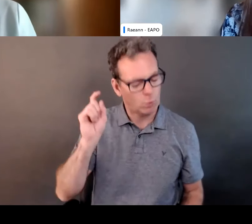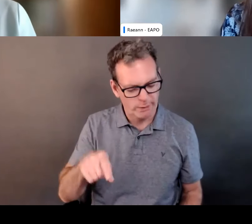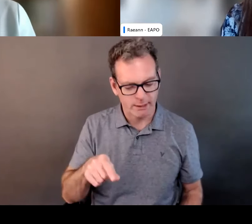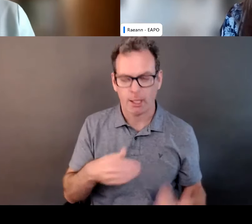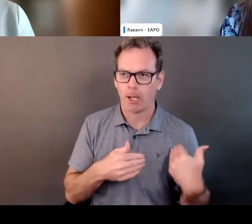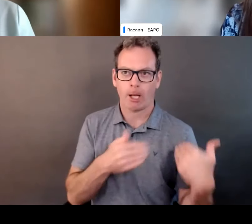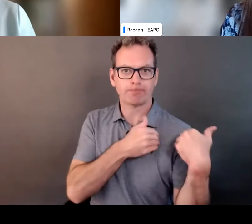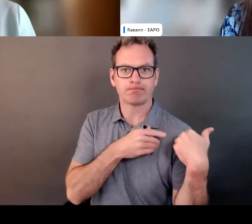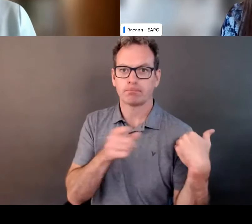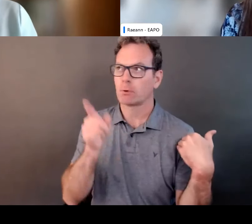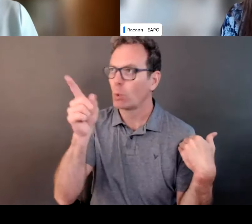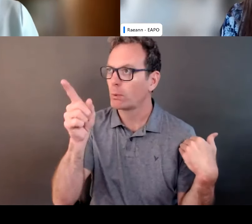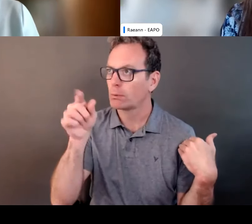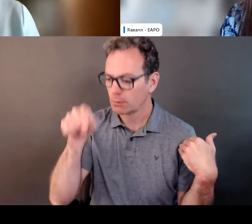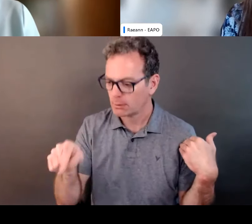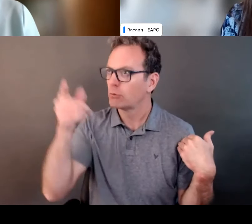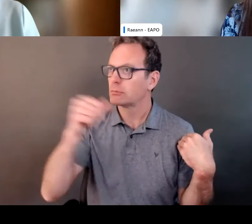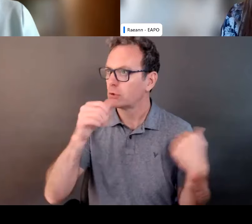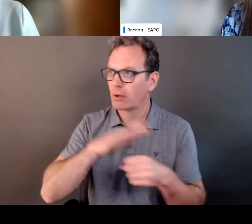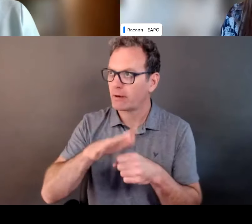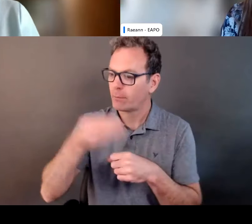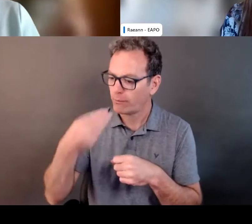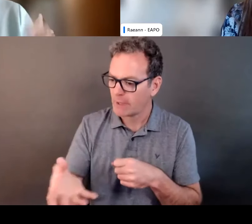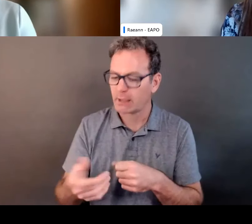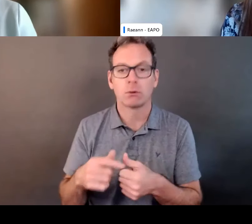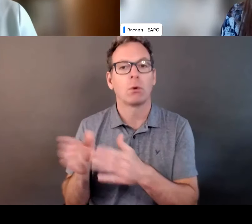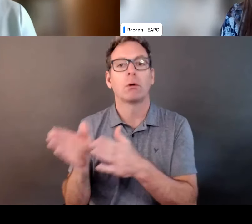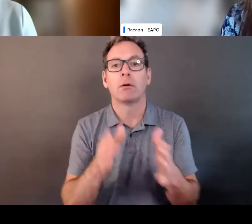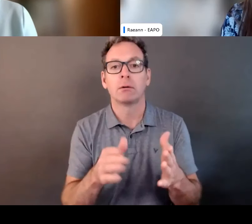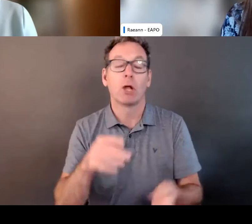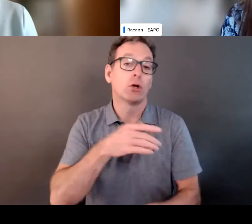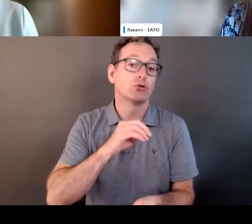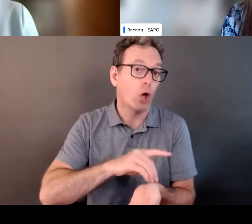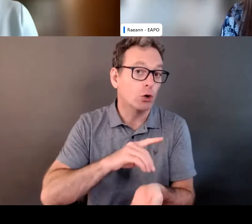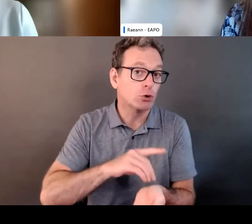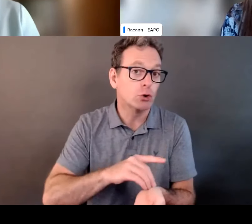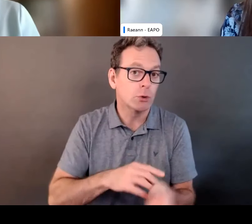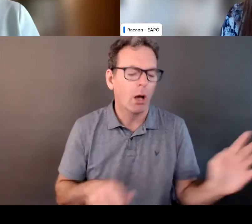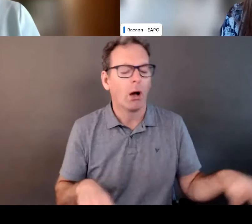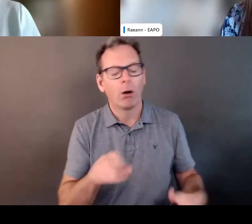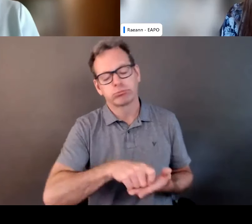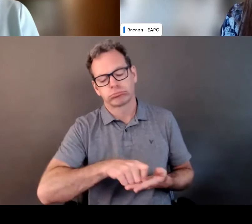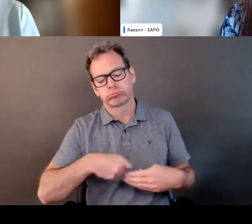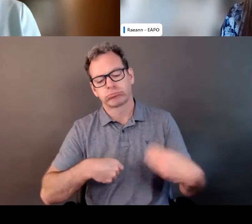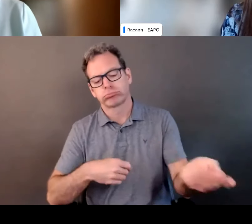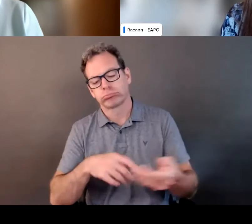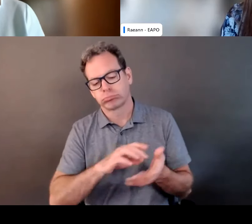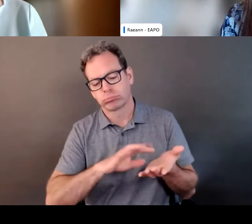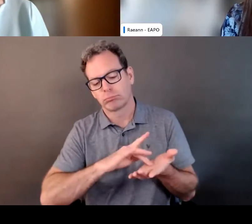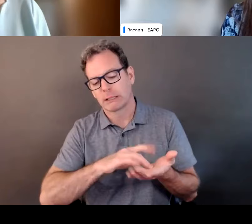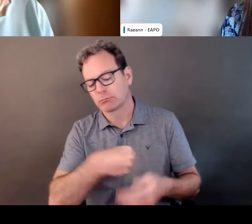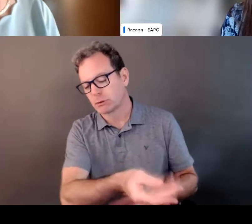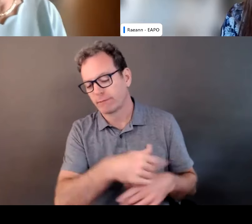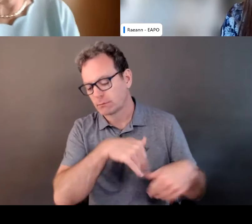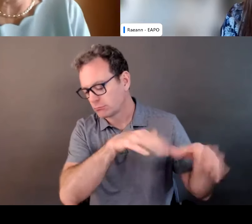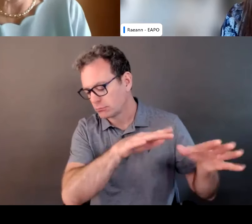accountable, so that people aren't getting overly medicated as a way for them not to be a bother. And yes,